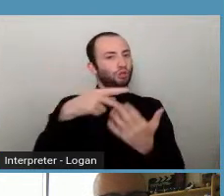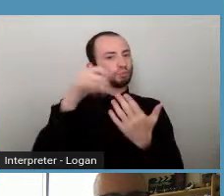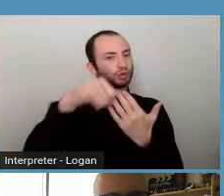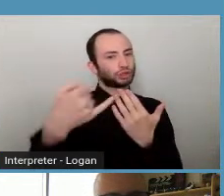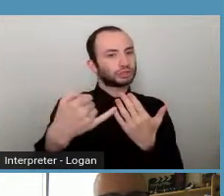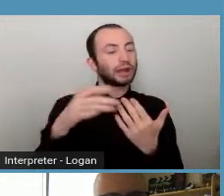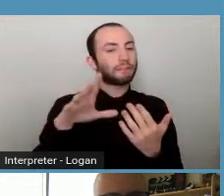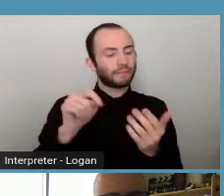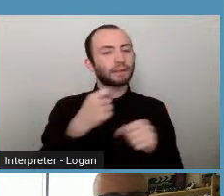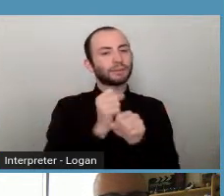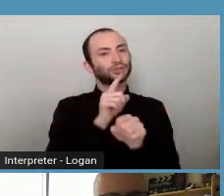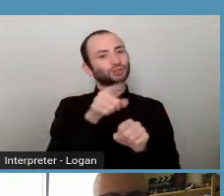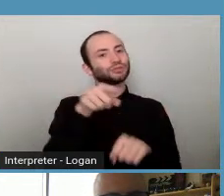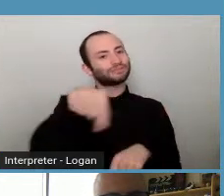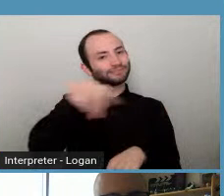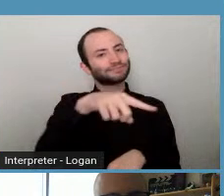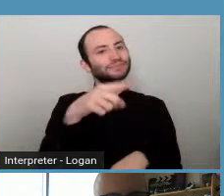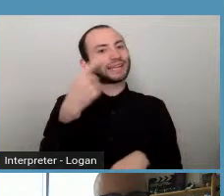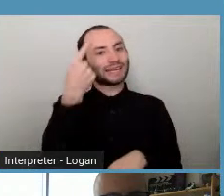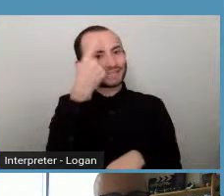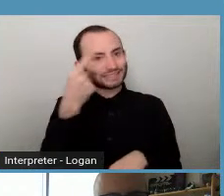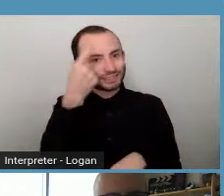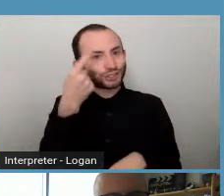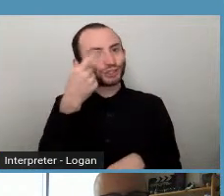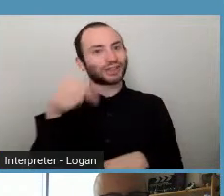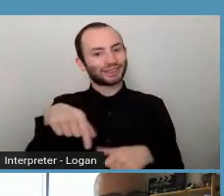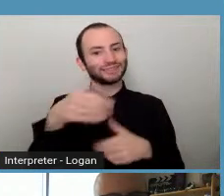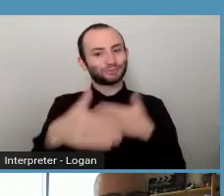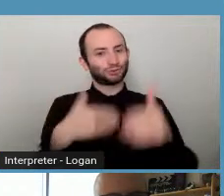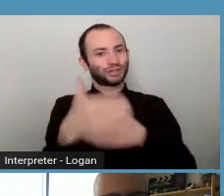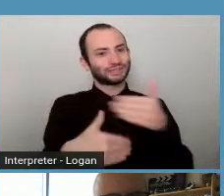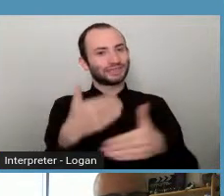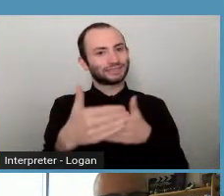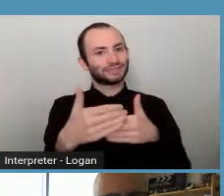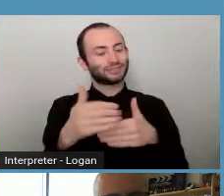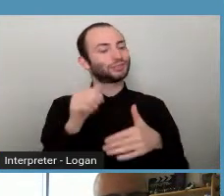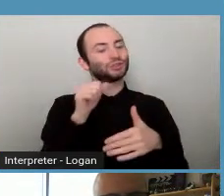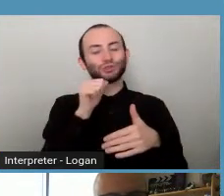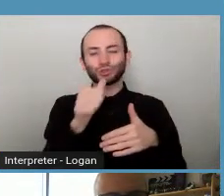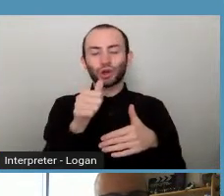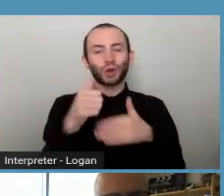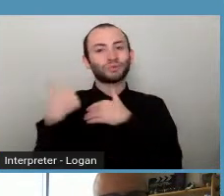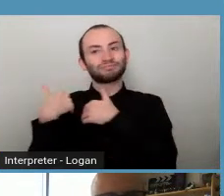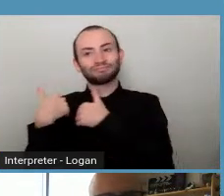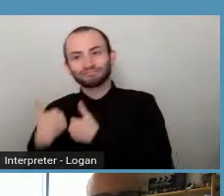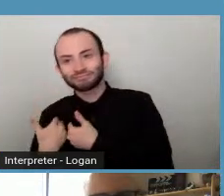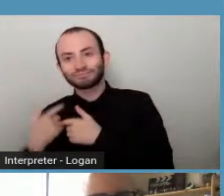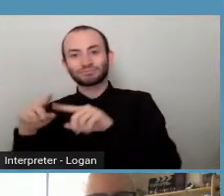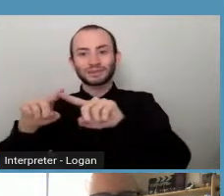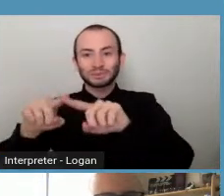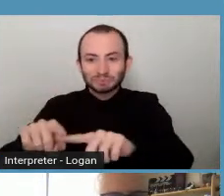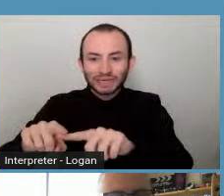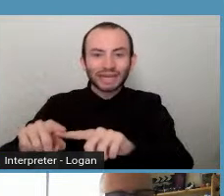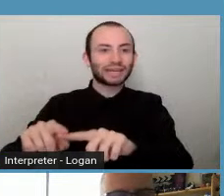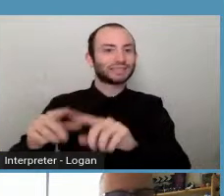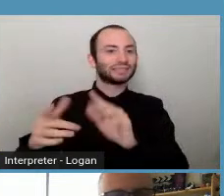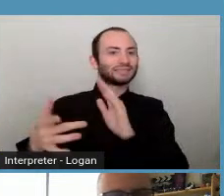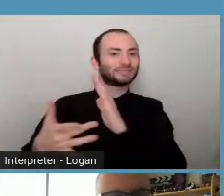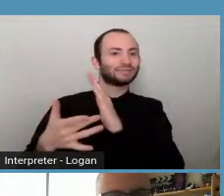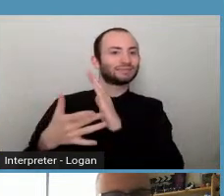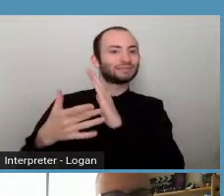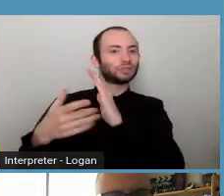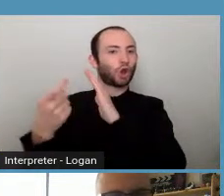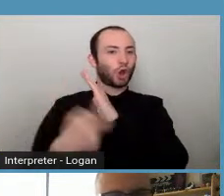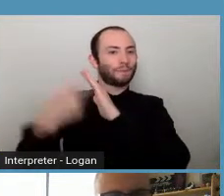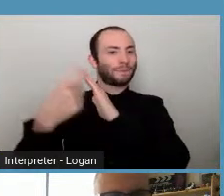front and during the process. And don't rely on automated tools for checking. They're helpful, but they can't